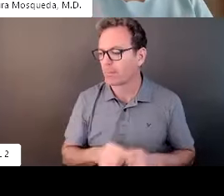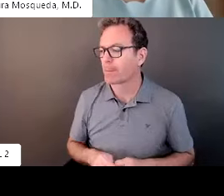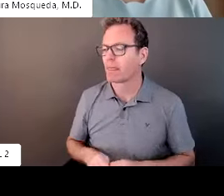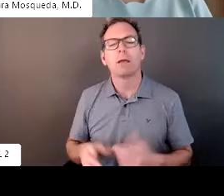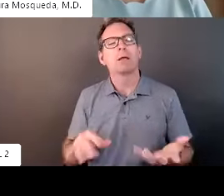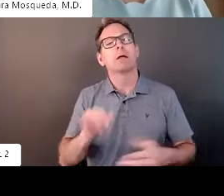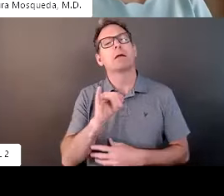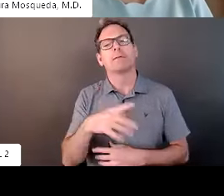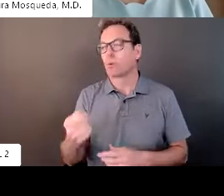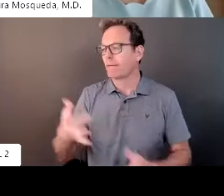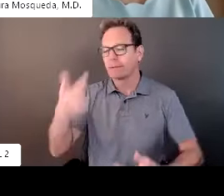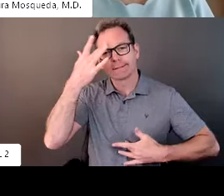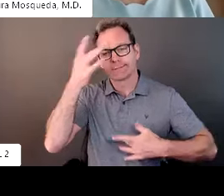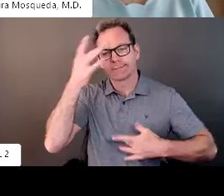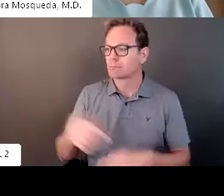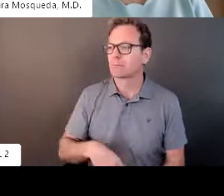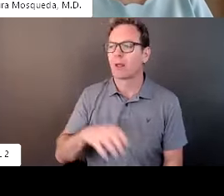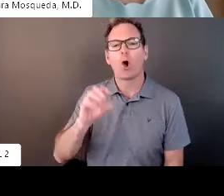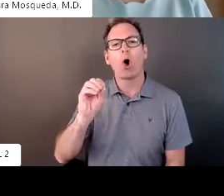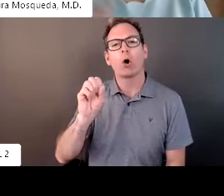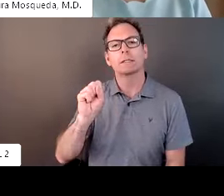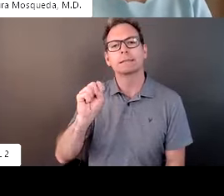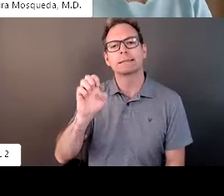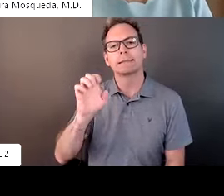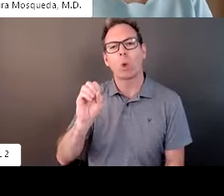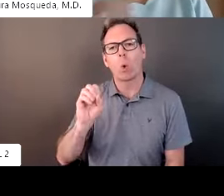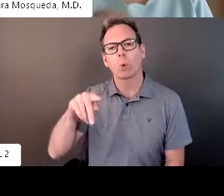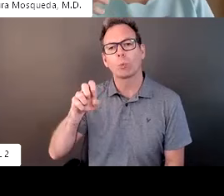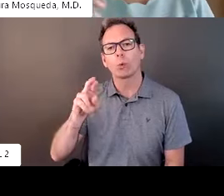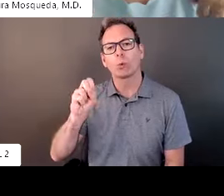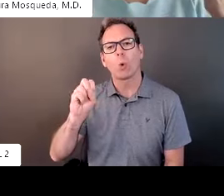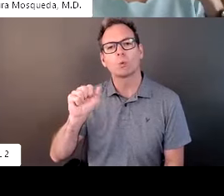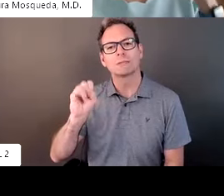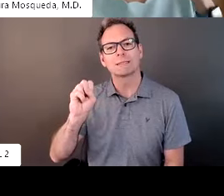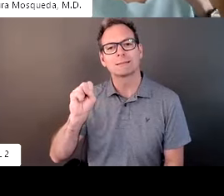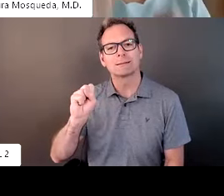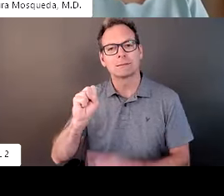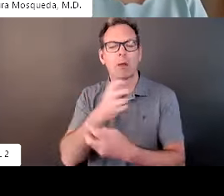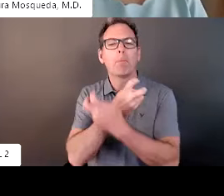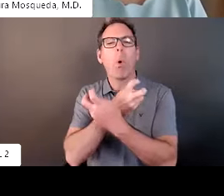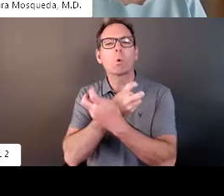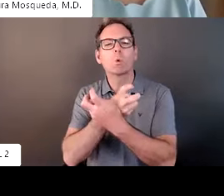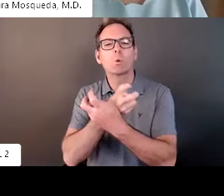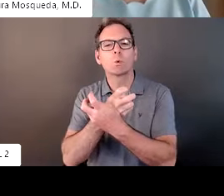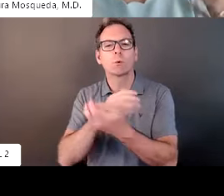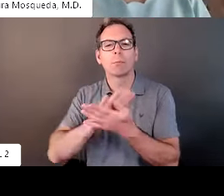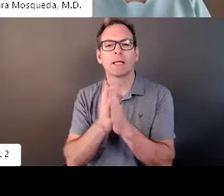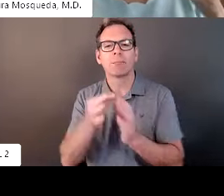an illness called osteoporosis, which causes loss of your bone